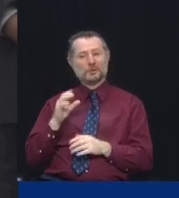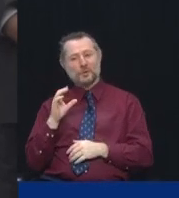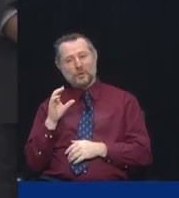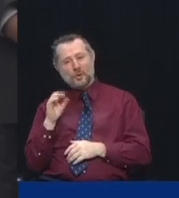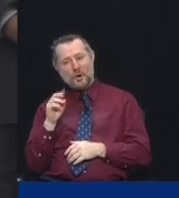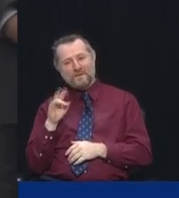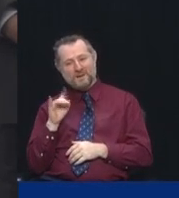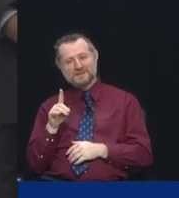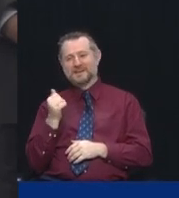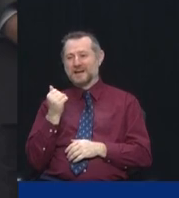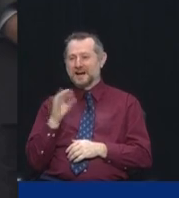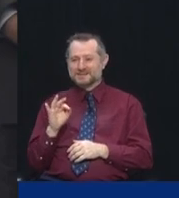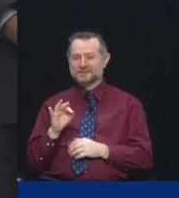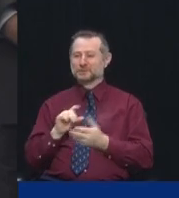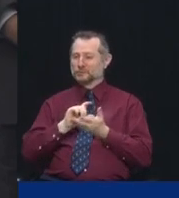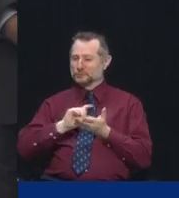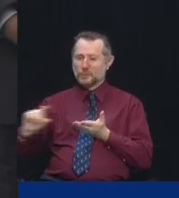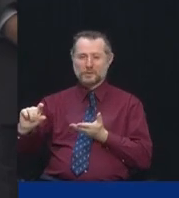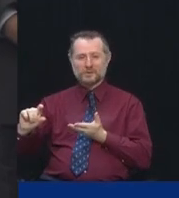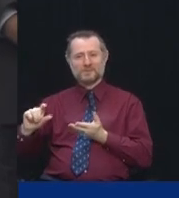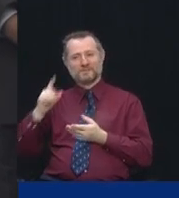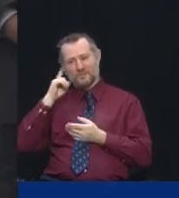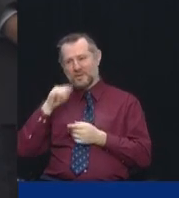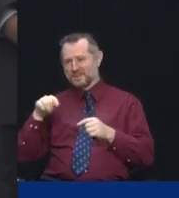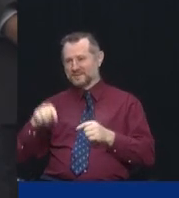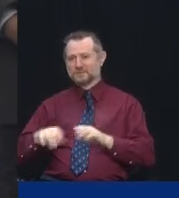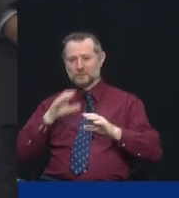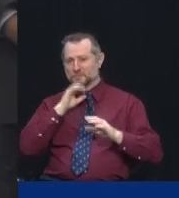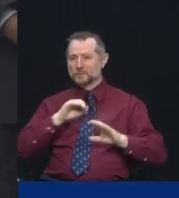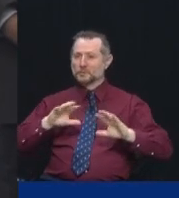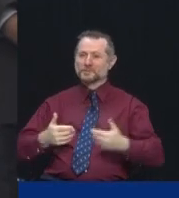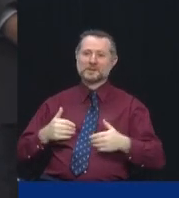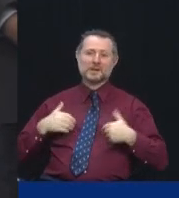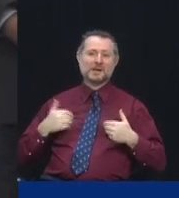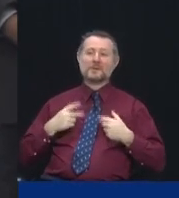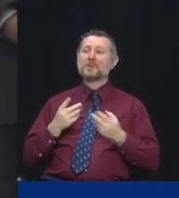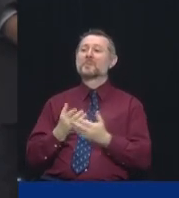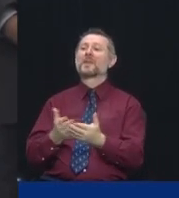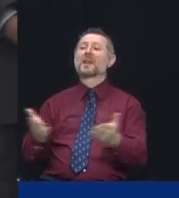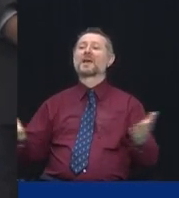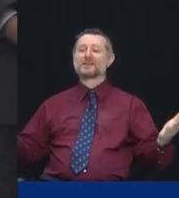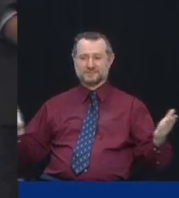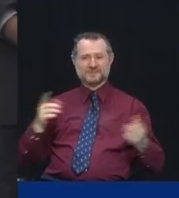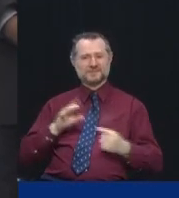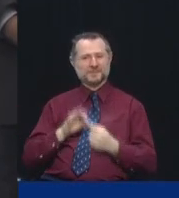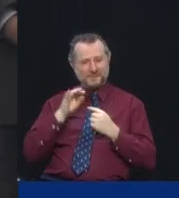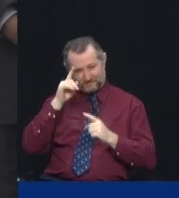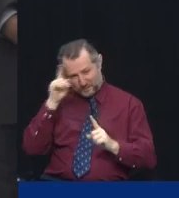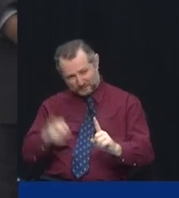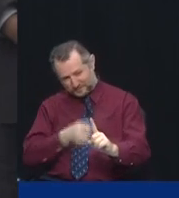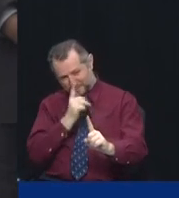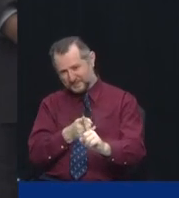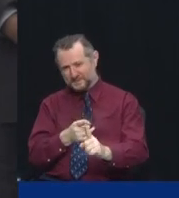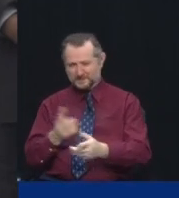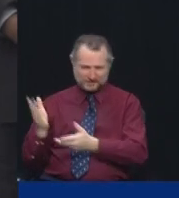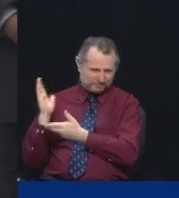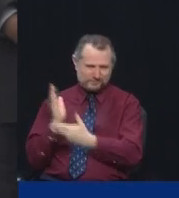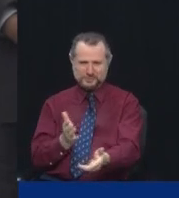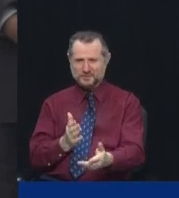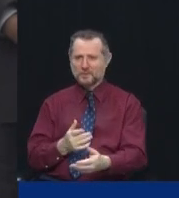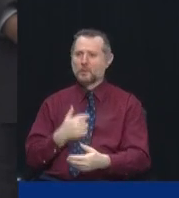vaccine doses for this group. Young people, especially for you. I'm grateful to